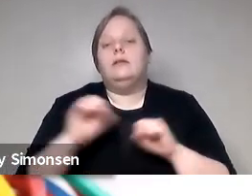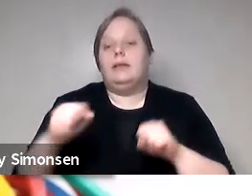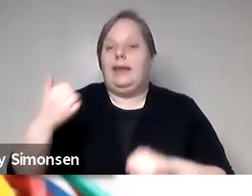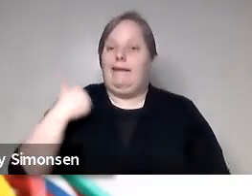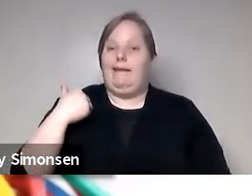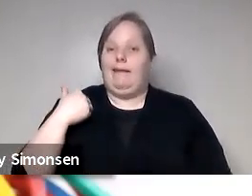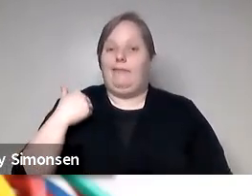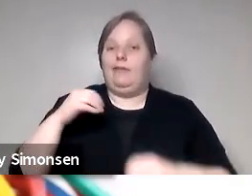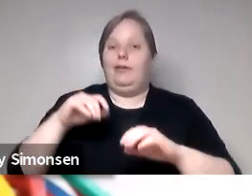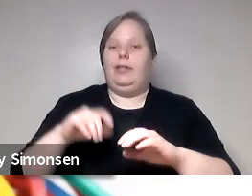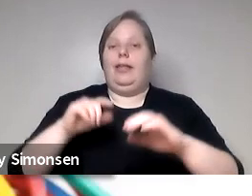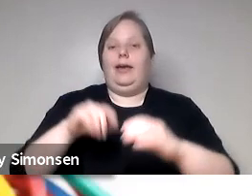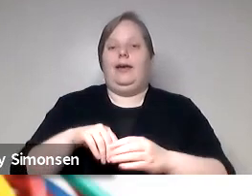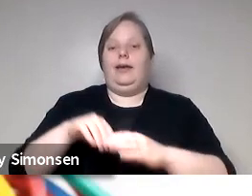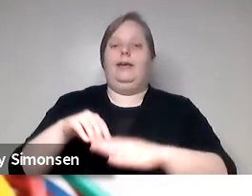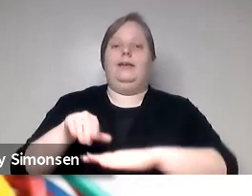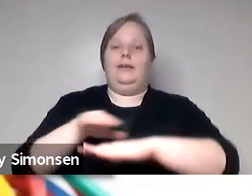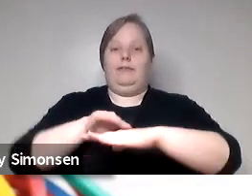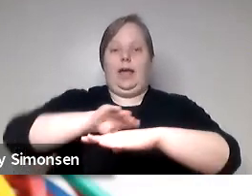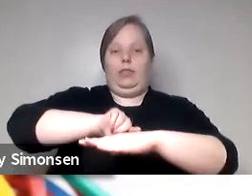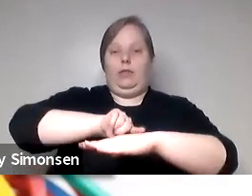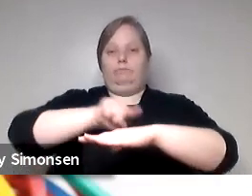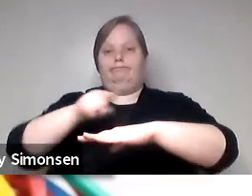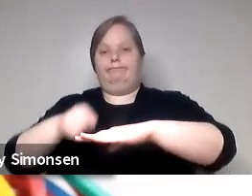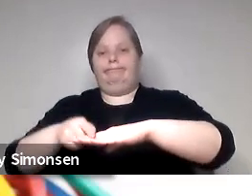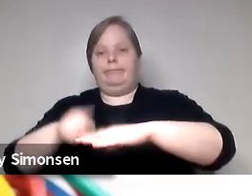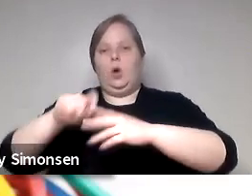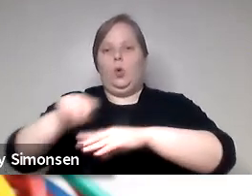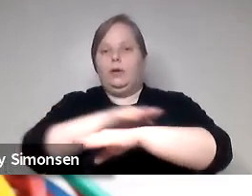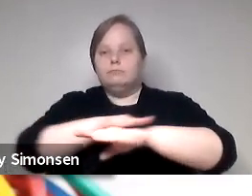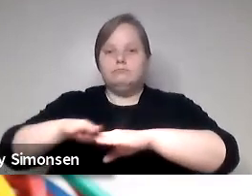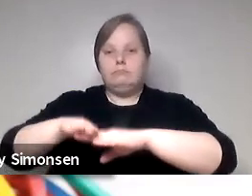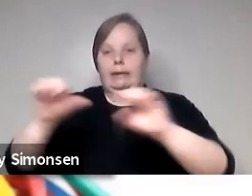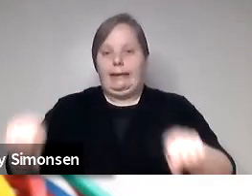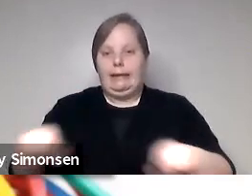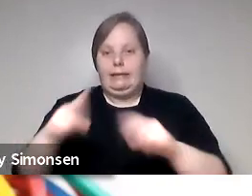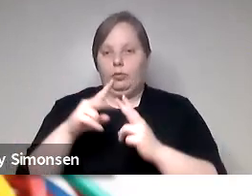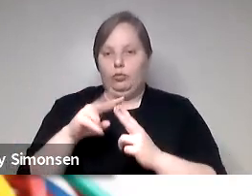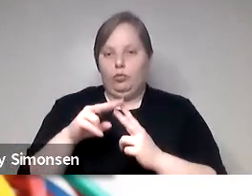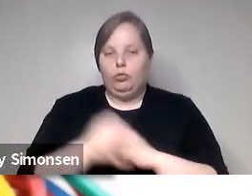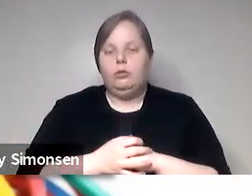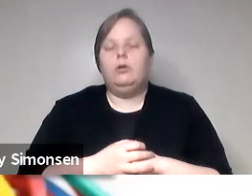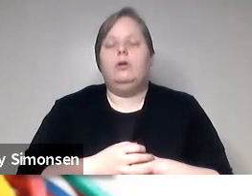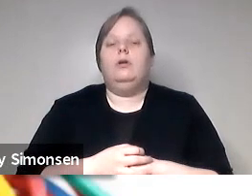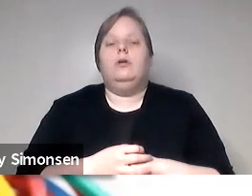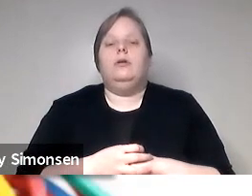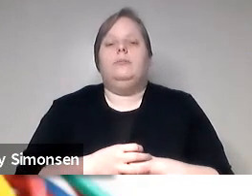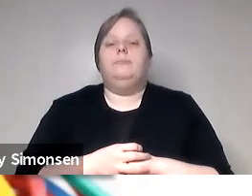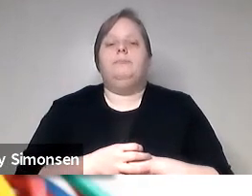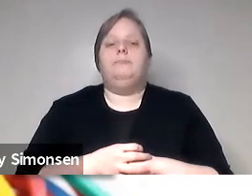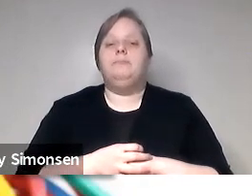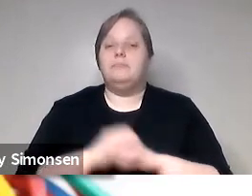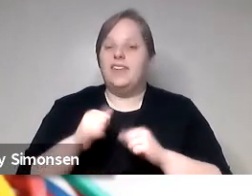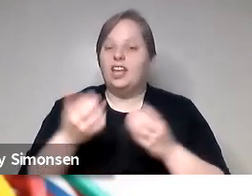domed or rounded top on them or a flat raised top on them. They can be